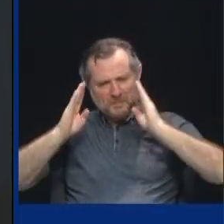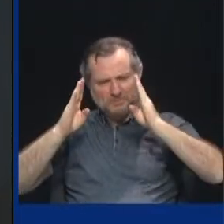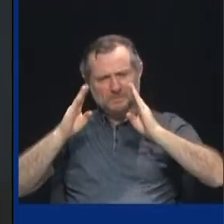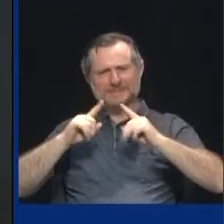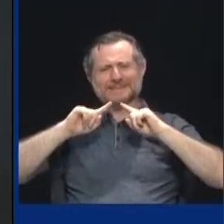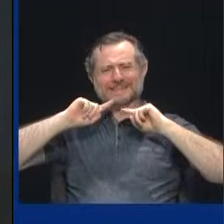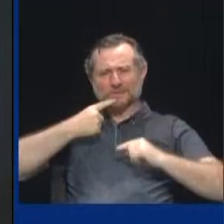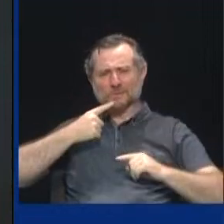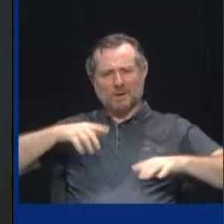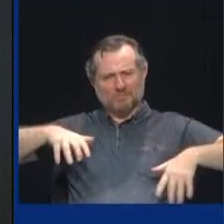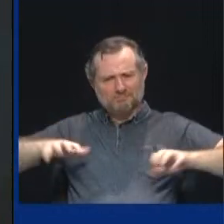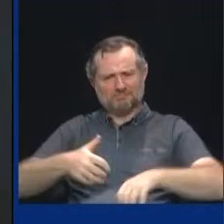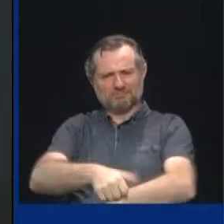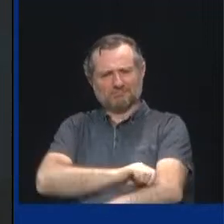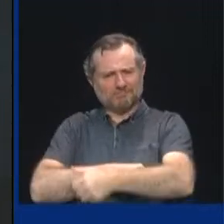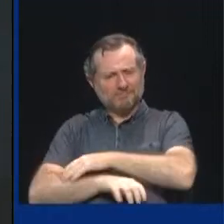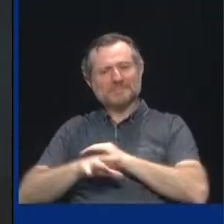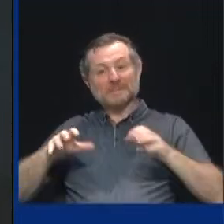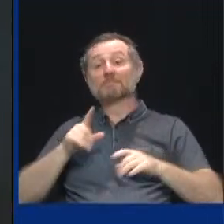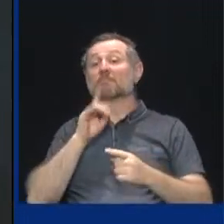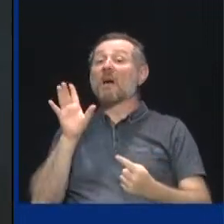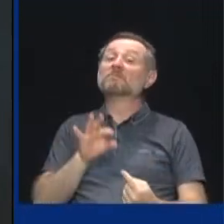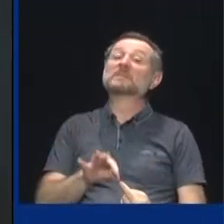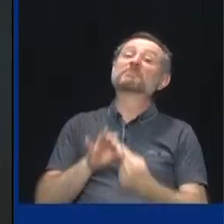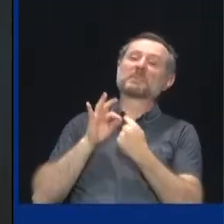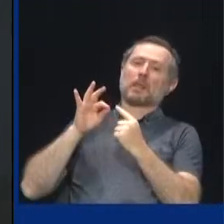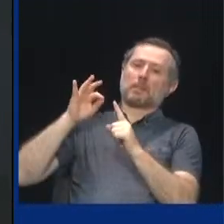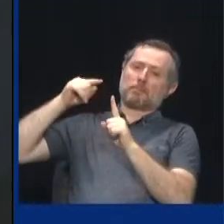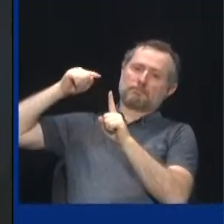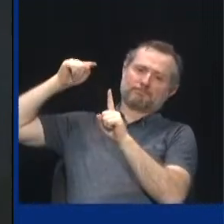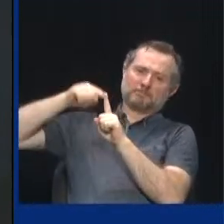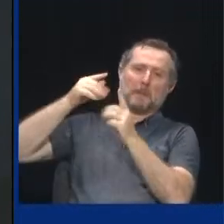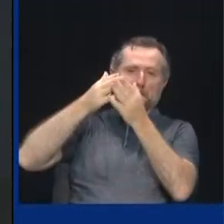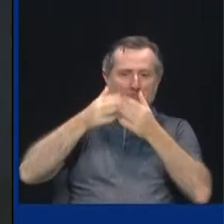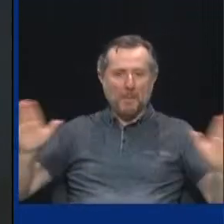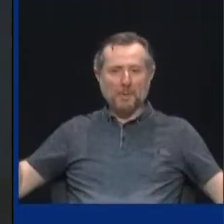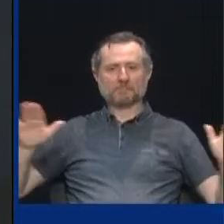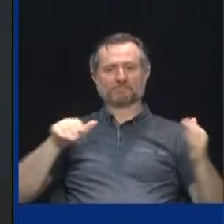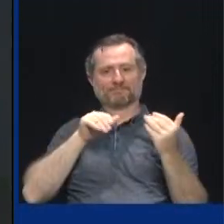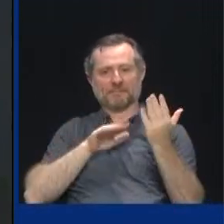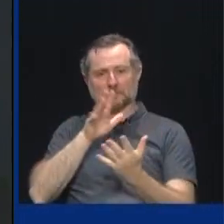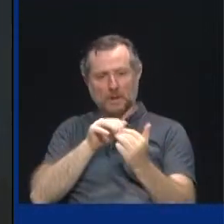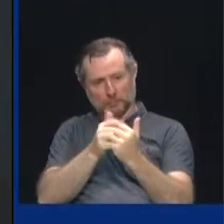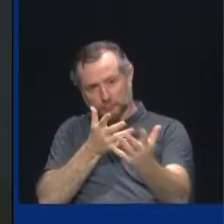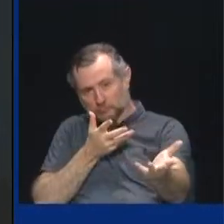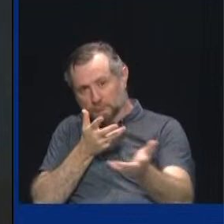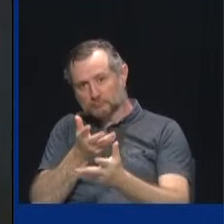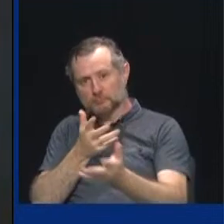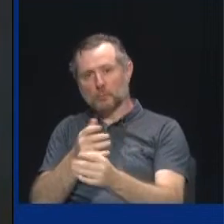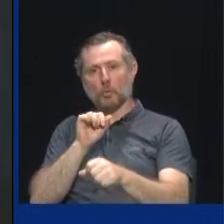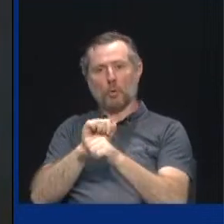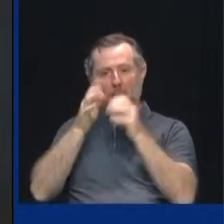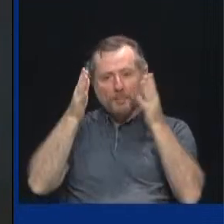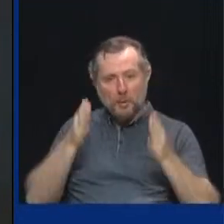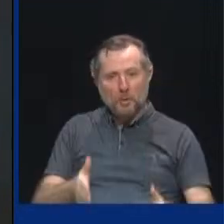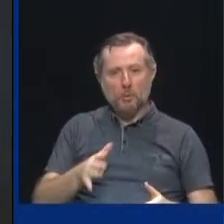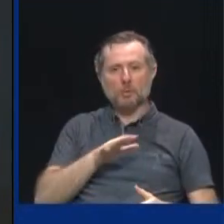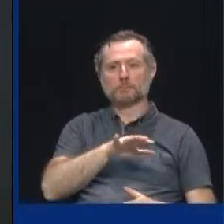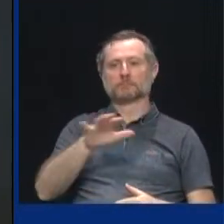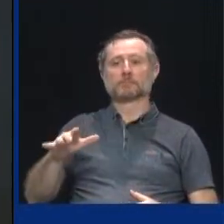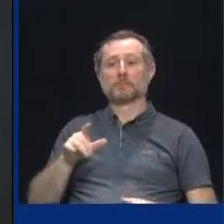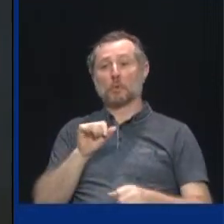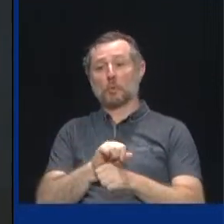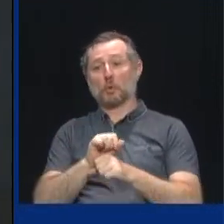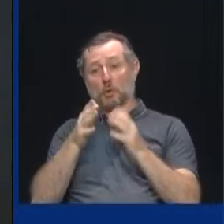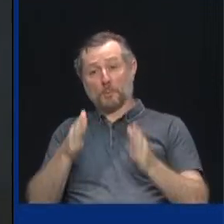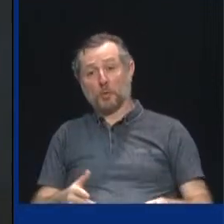seriously, especially, Juliet, public-facing employees, right? Where you have an employee who's